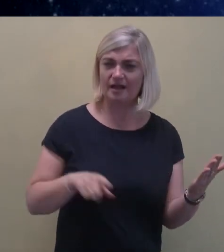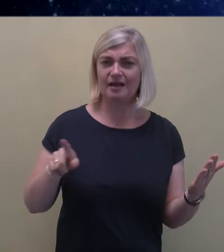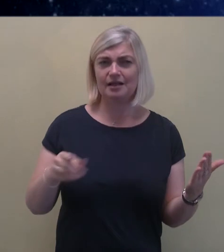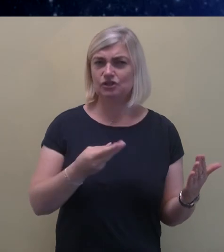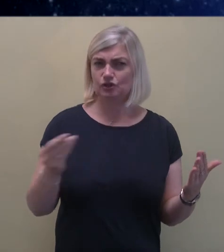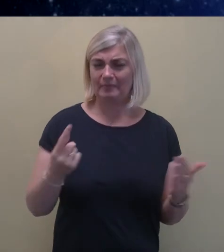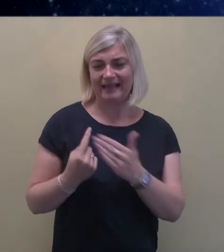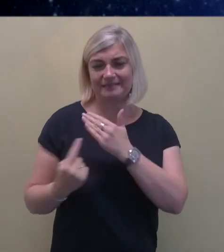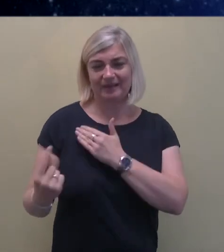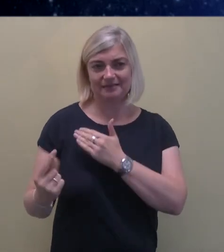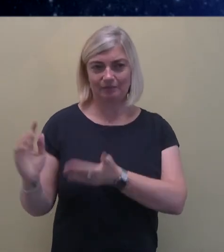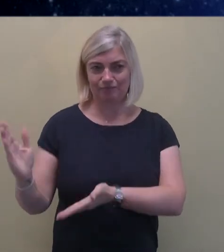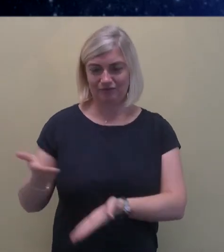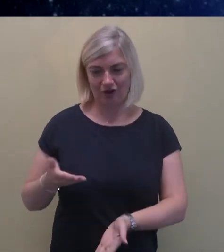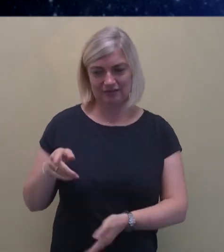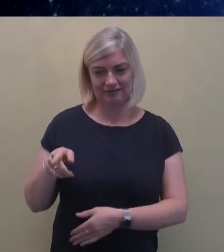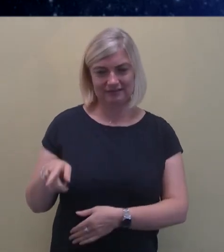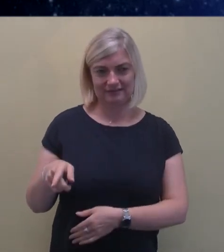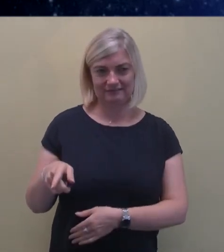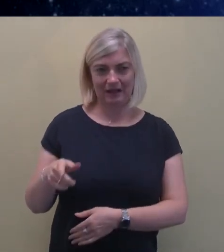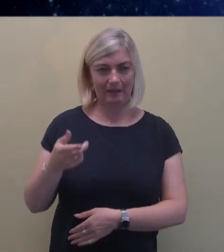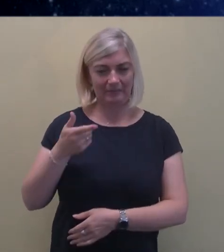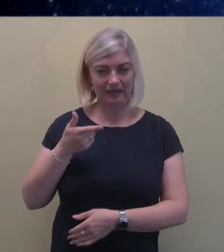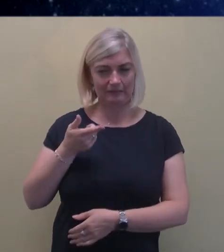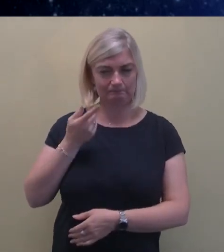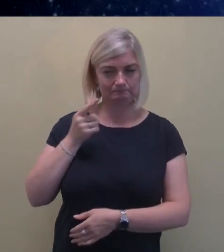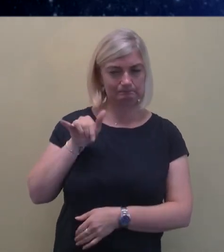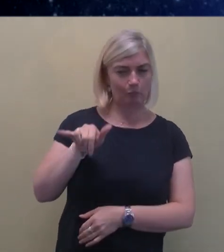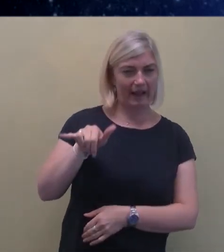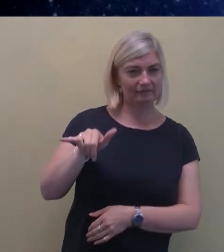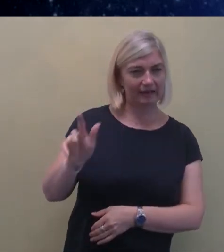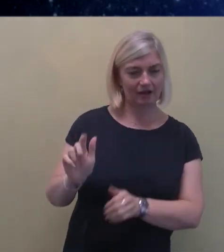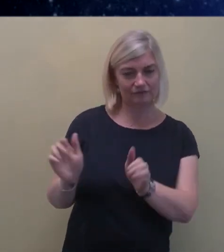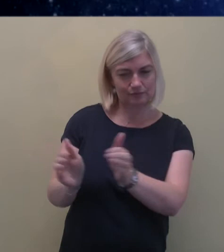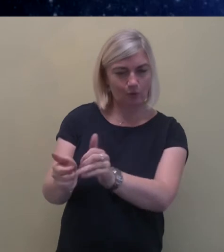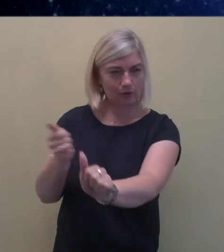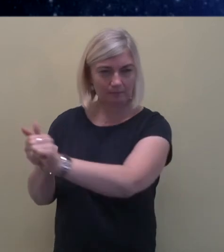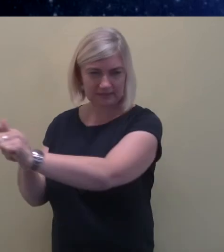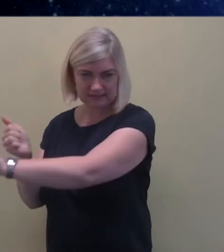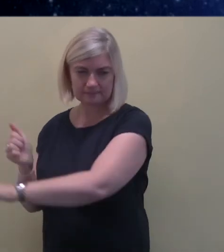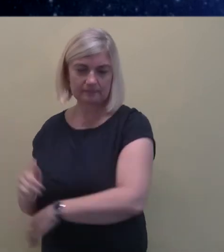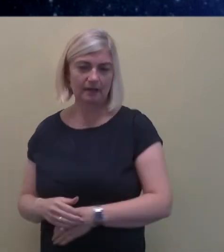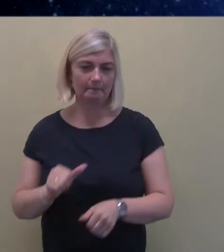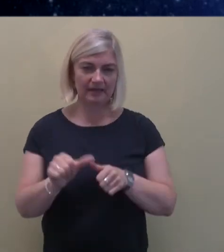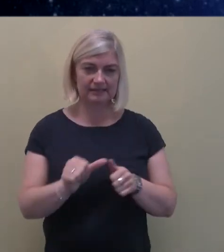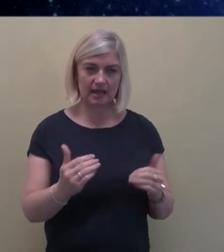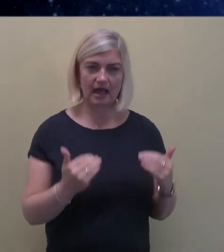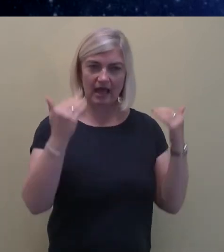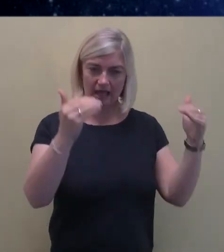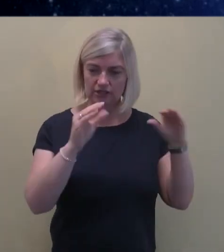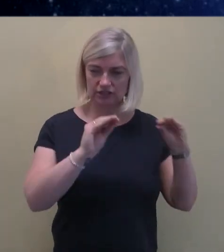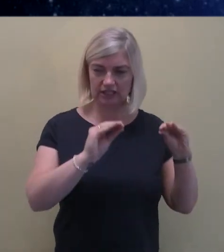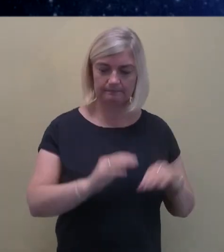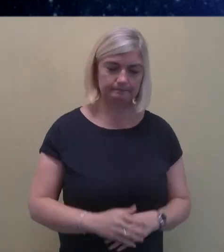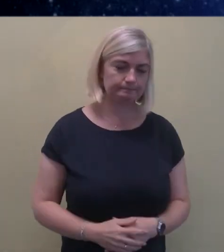independent bodies, but I would be quite wary. I would check beforehand those independent providers that just specifically teach